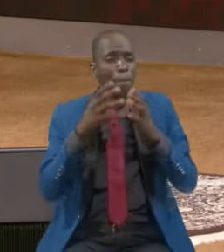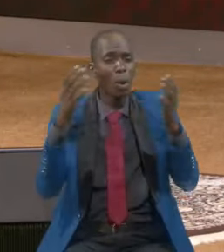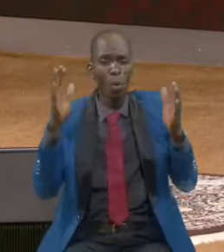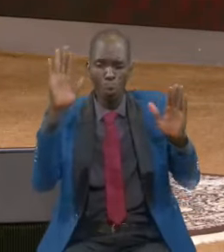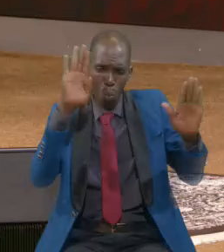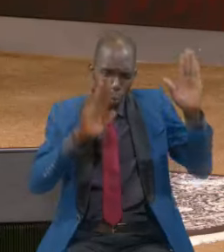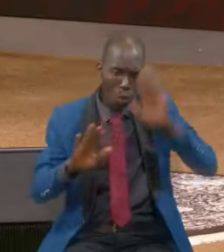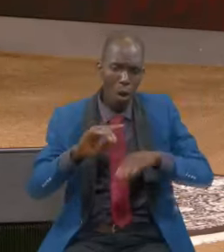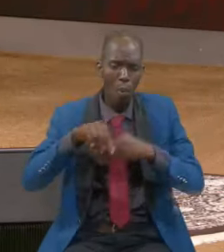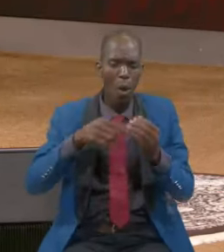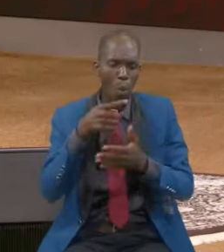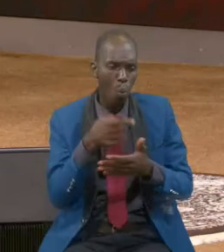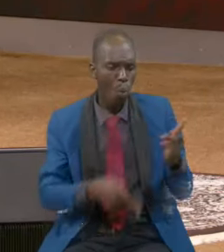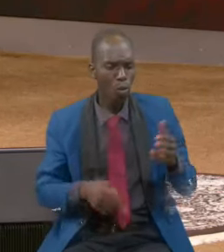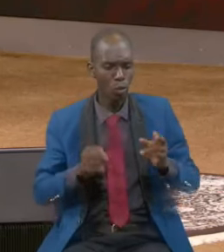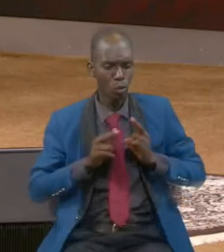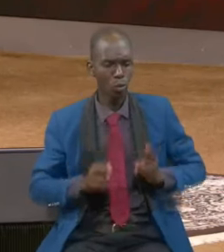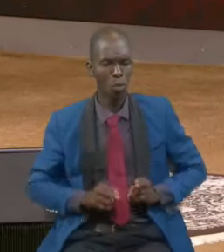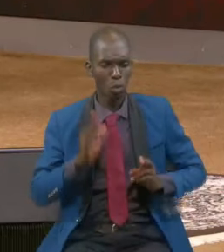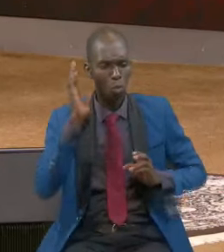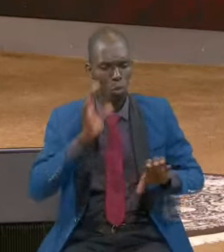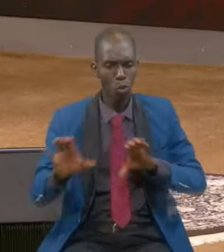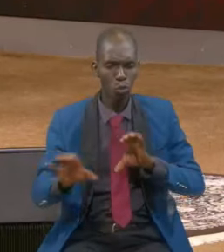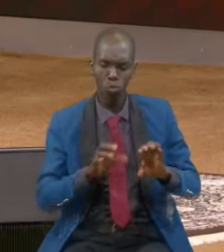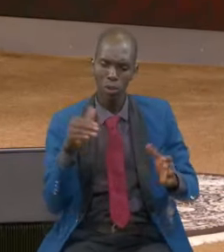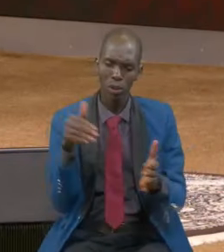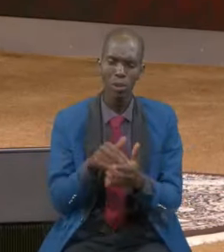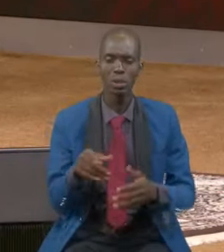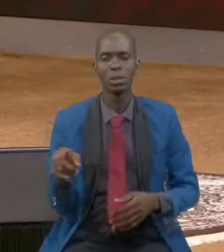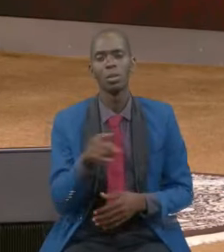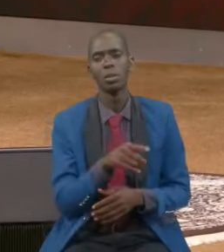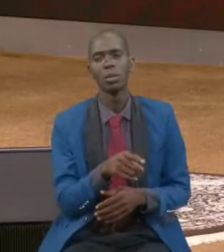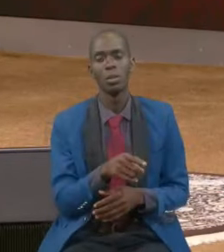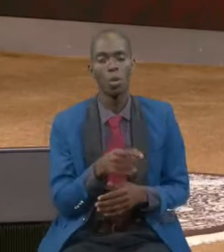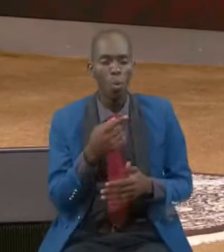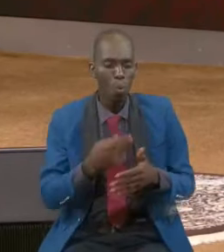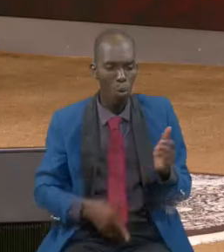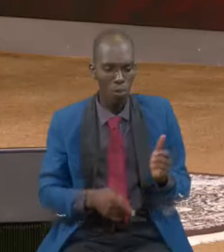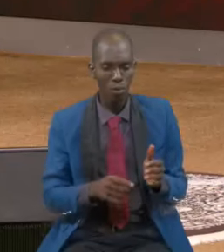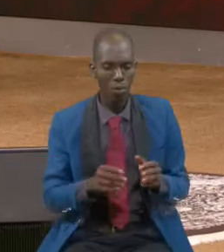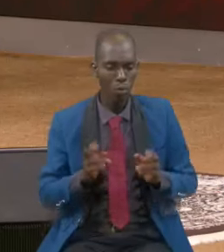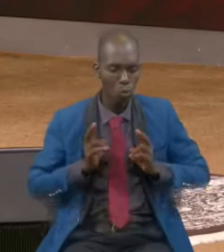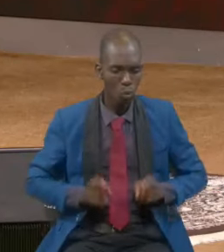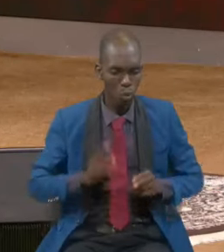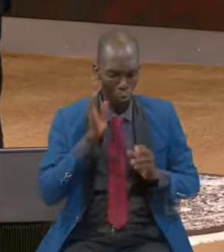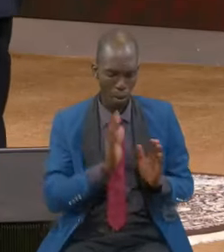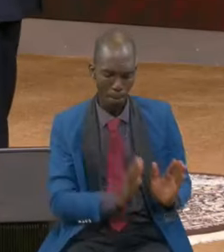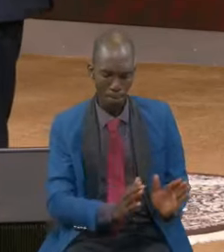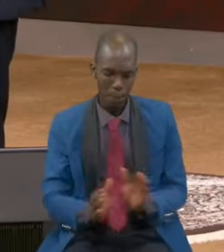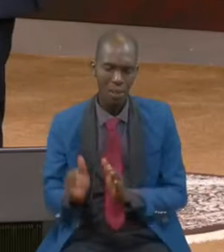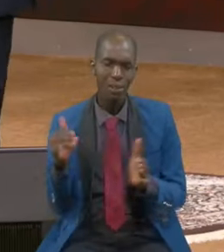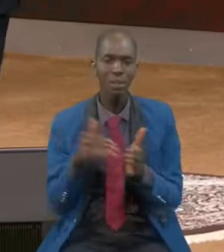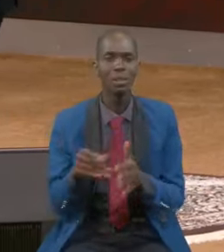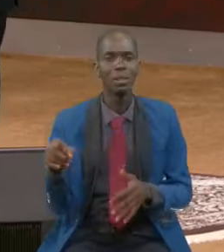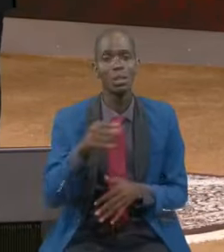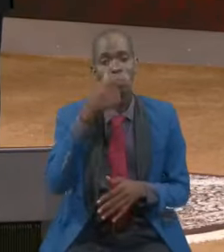to them, what man will, you know, plan against them. And because their